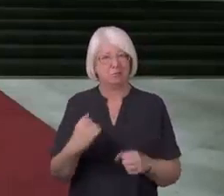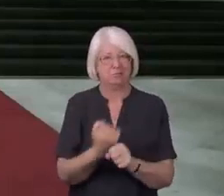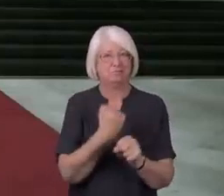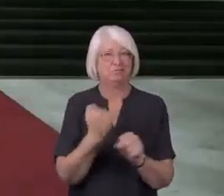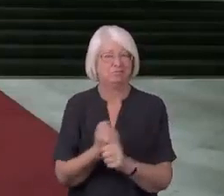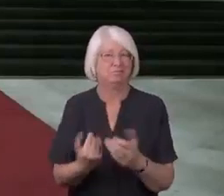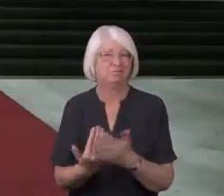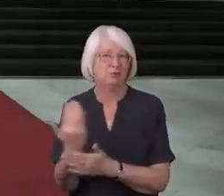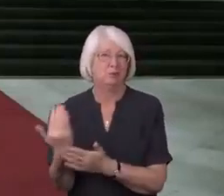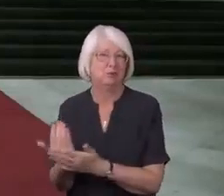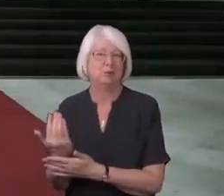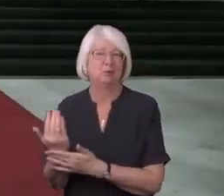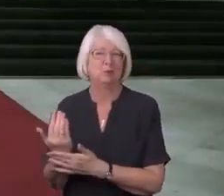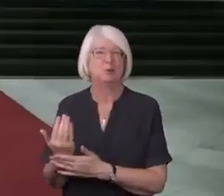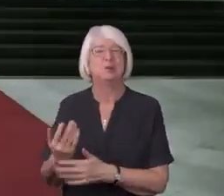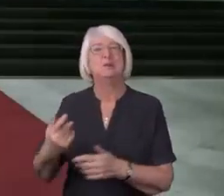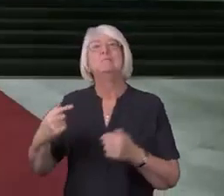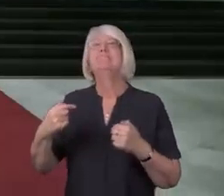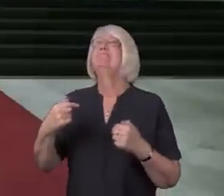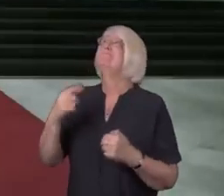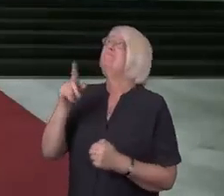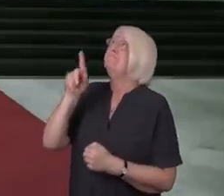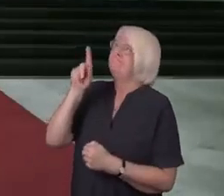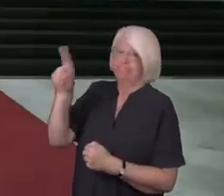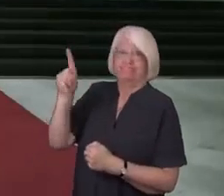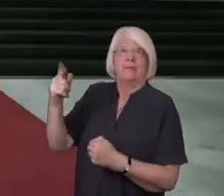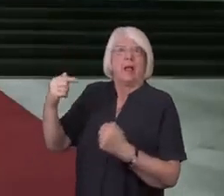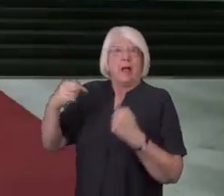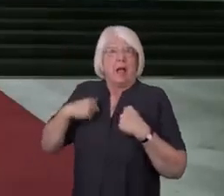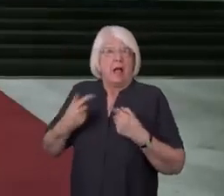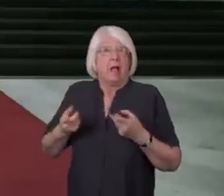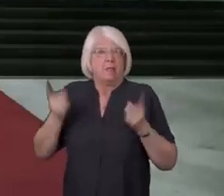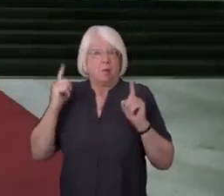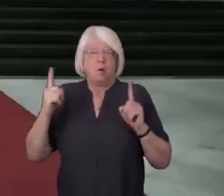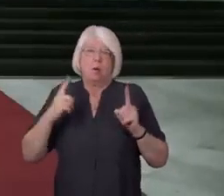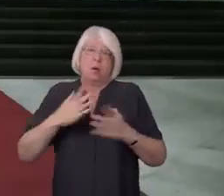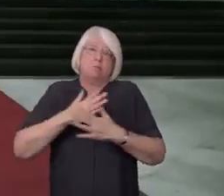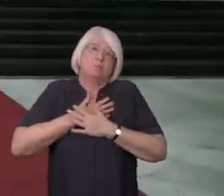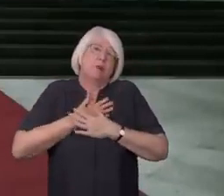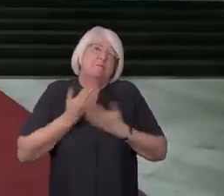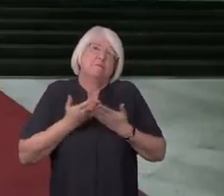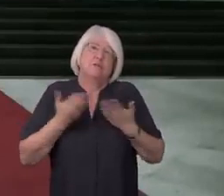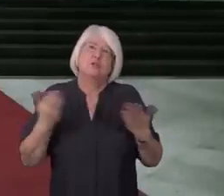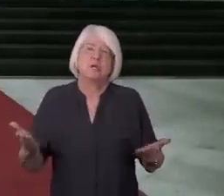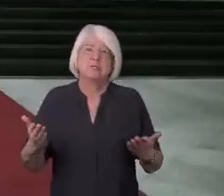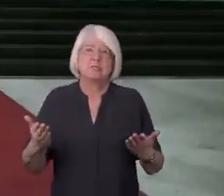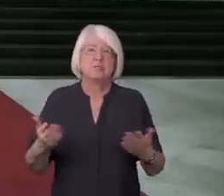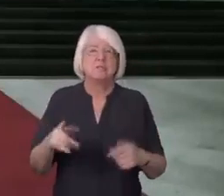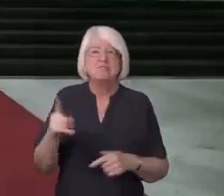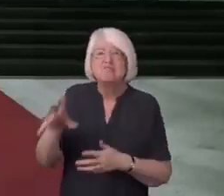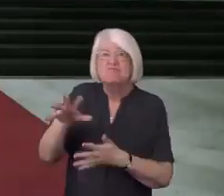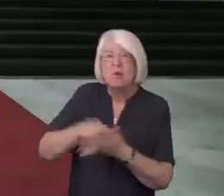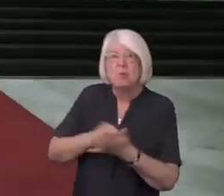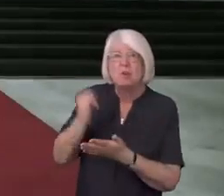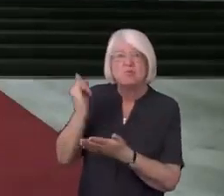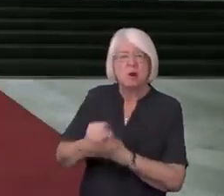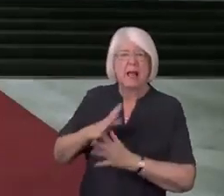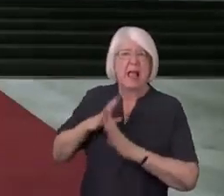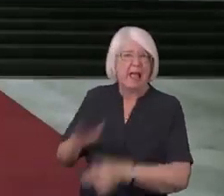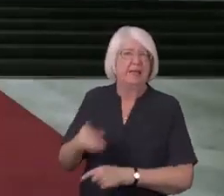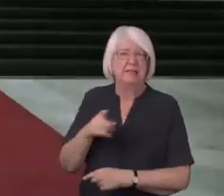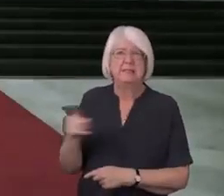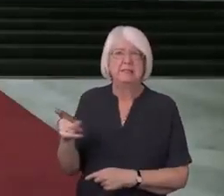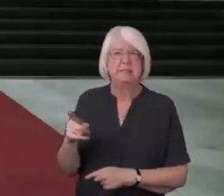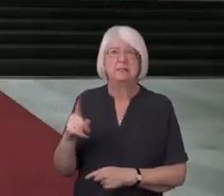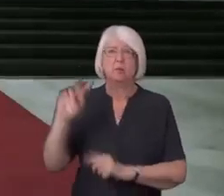Lord, love justice. I hate robbery and wrongdoing. I will faithfully give